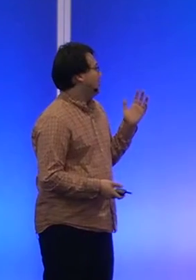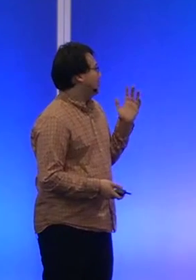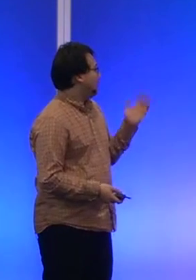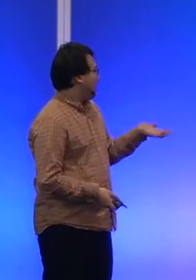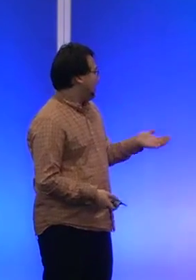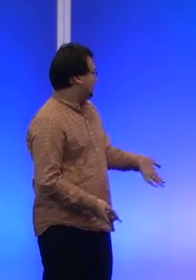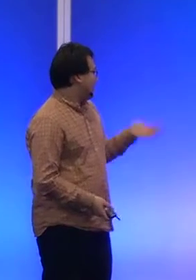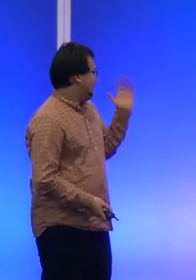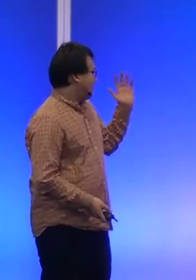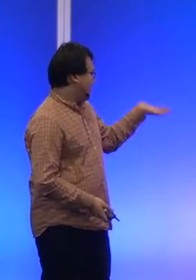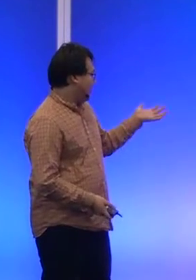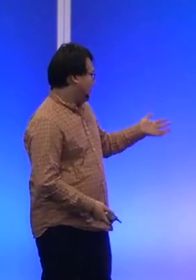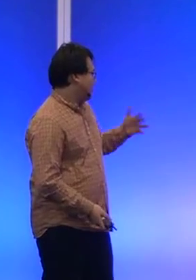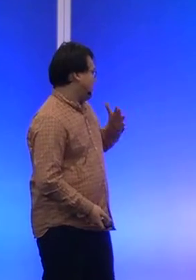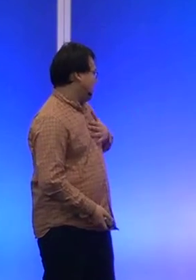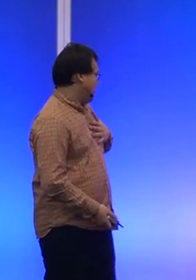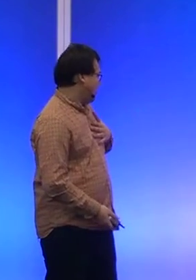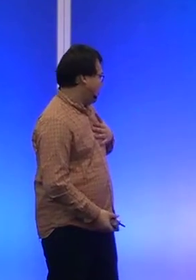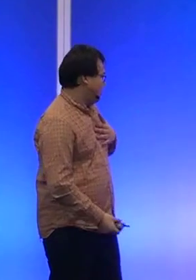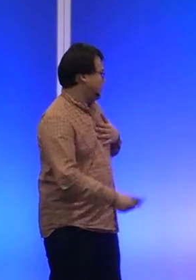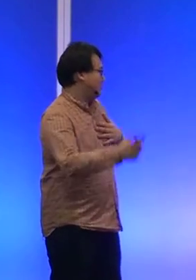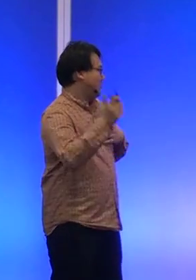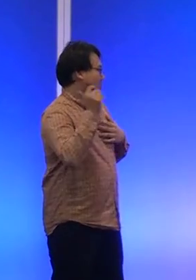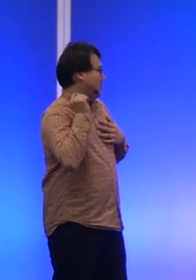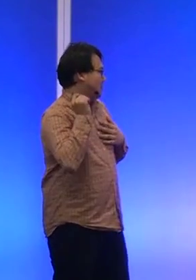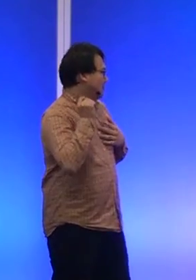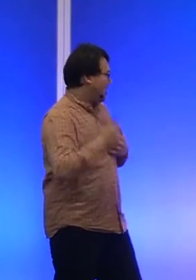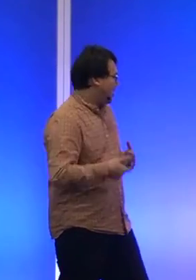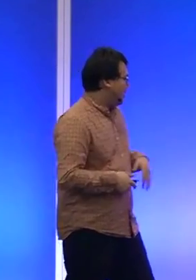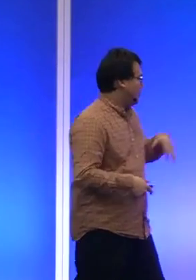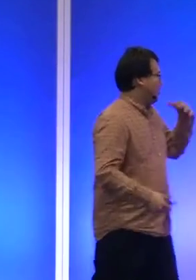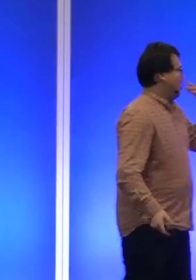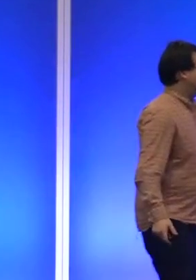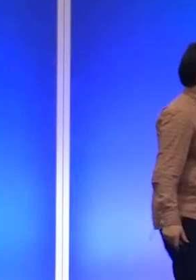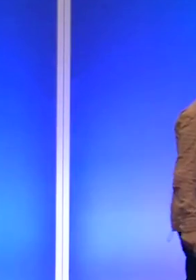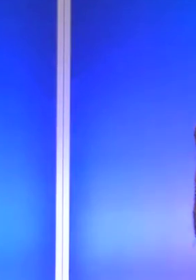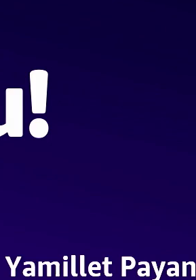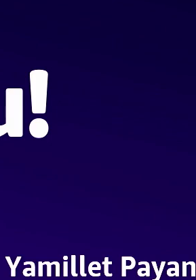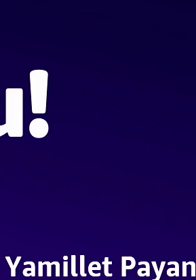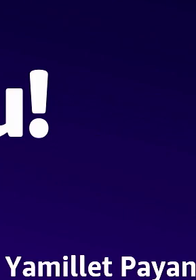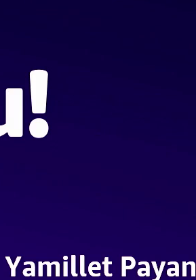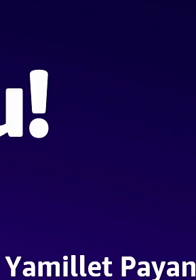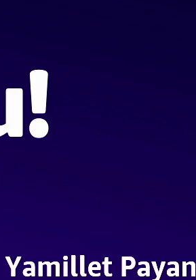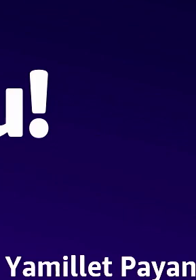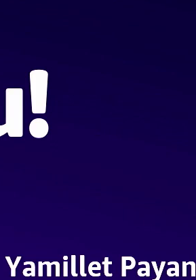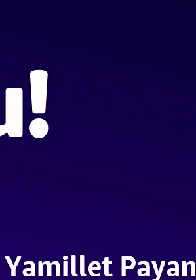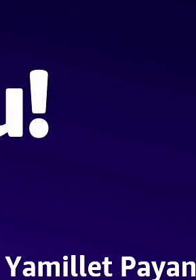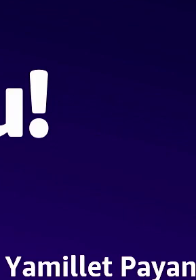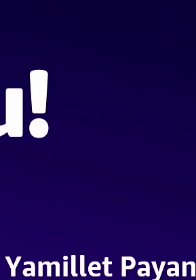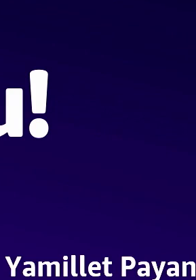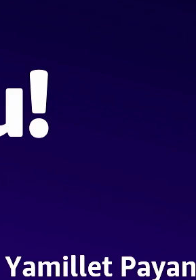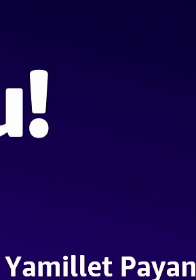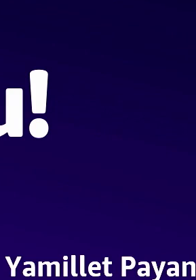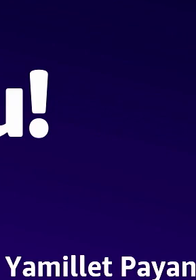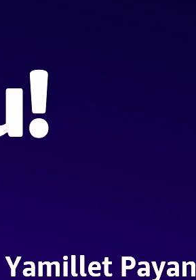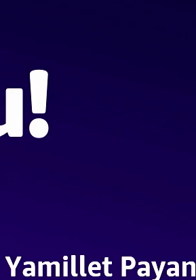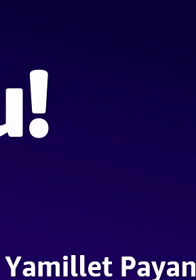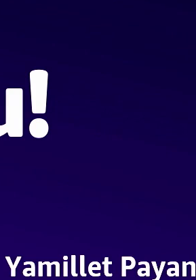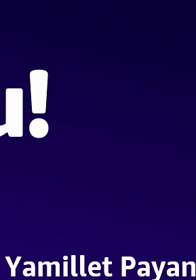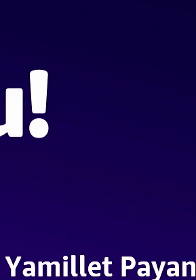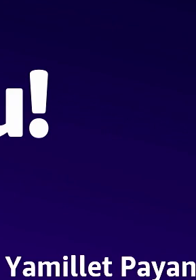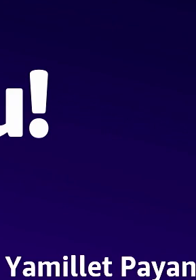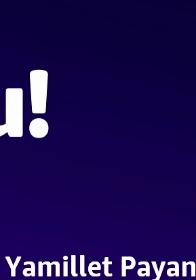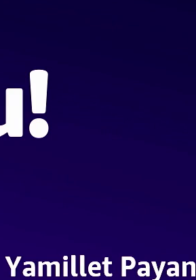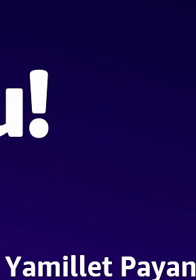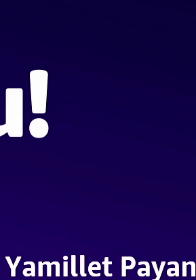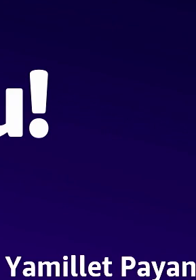And with that, thank you, guys. I'm Nicholas. This is Brian. Our third co-founder is Yami. She's